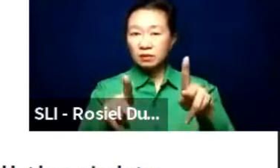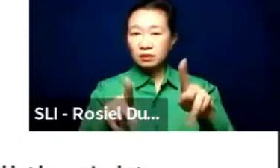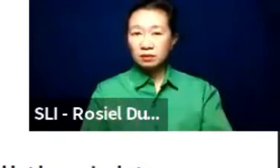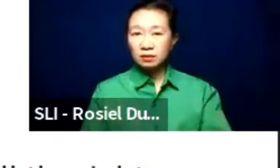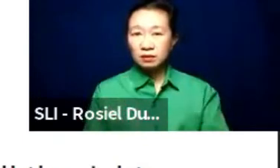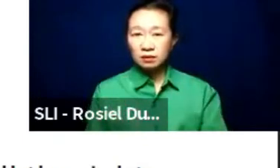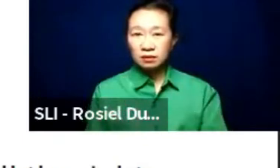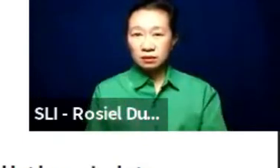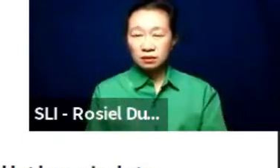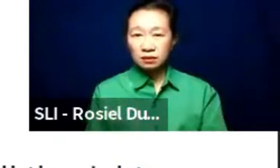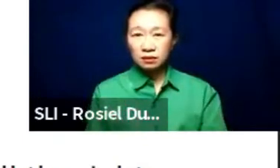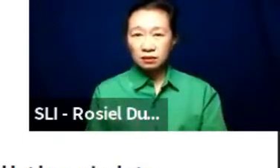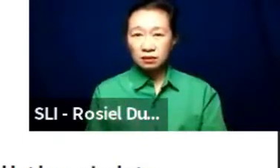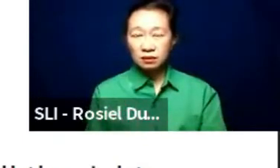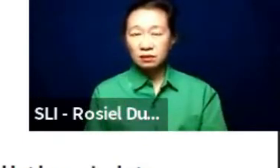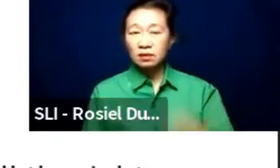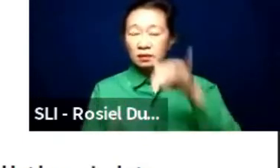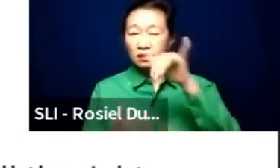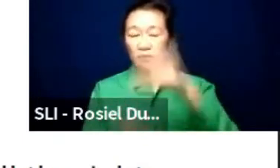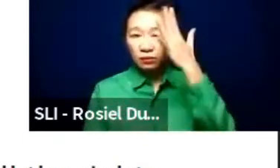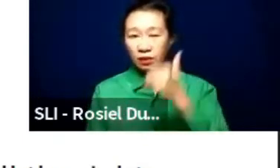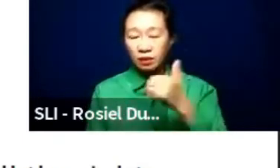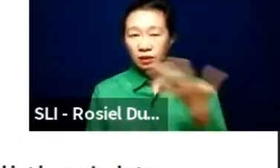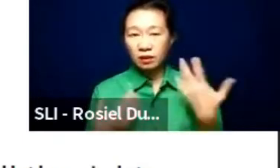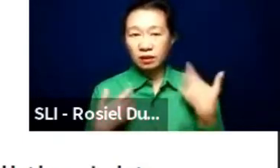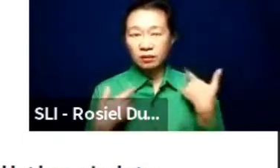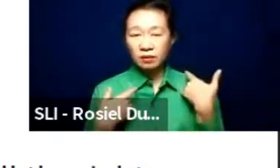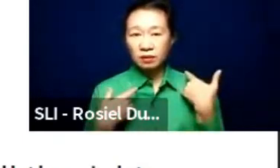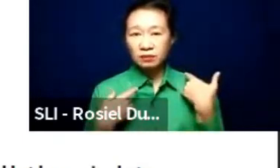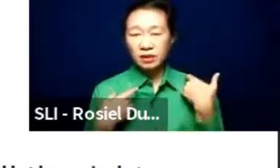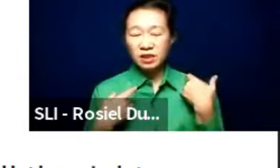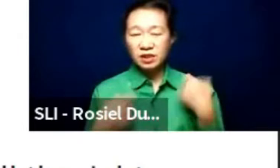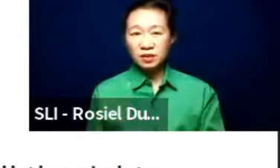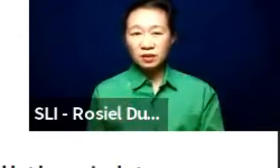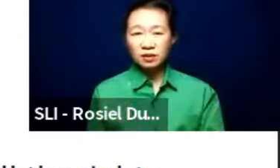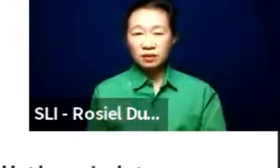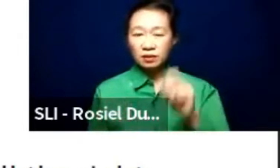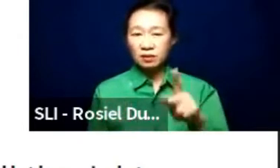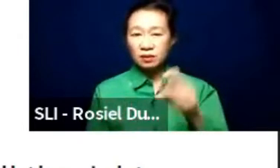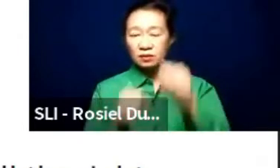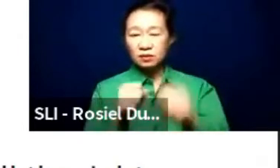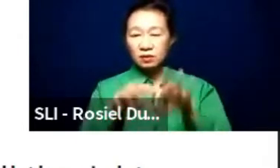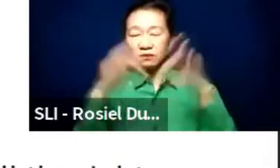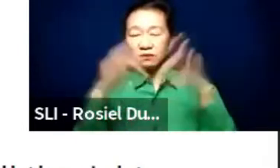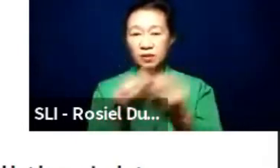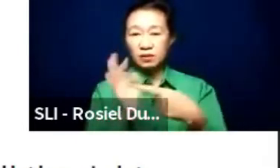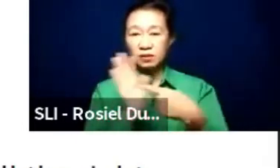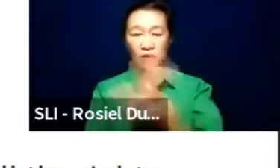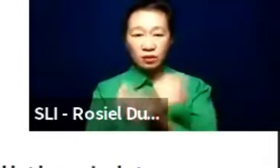with disabilities, and that's why there's a need for us to really advocate, and really show them